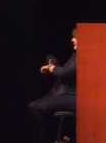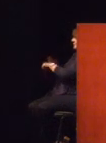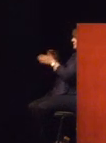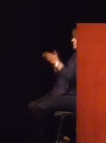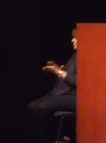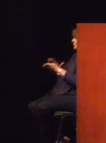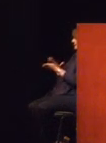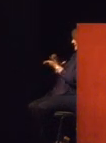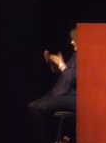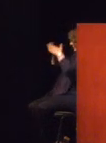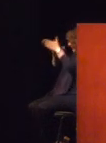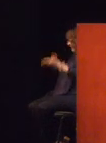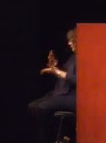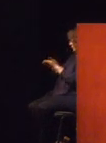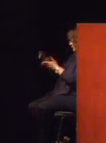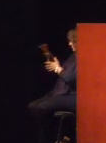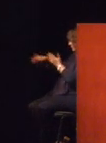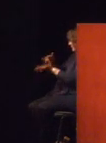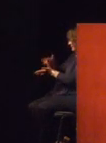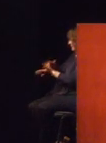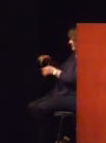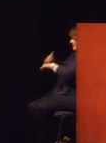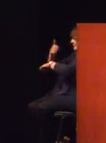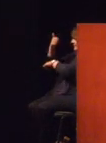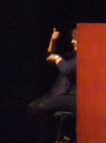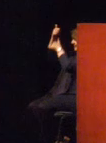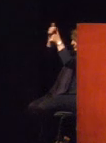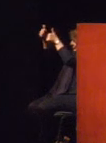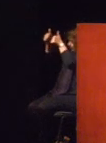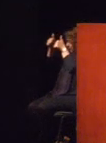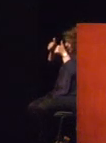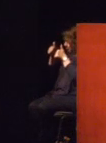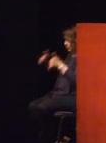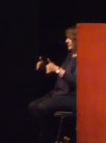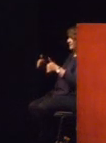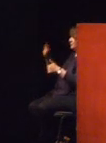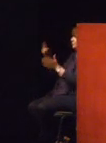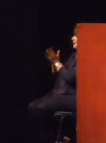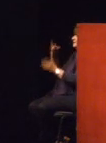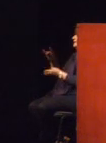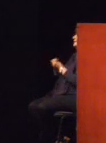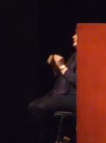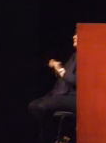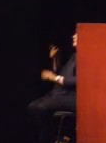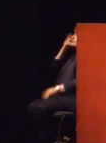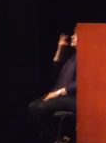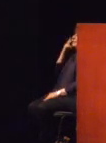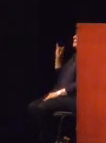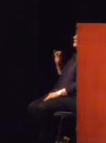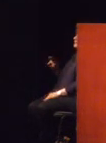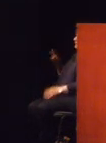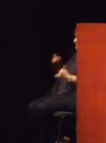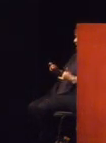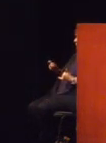Clearinghouse Research Center, and they have posted the 2018 number was what we looked at in January, and now the